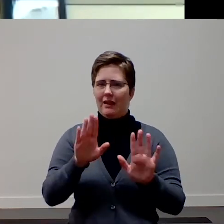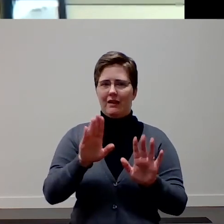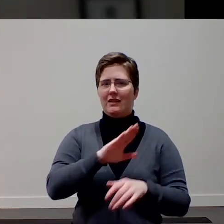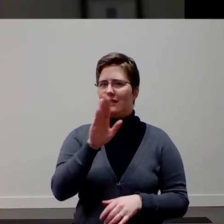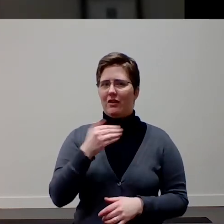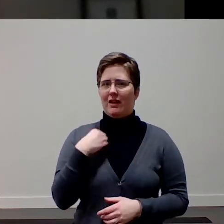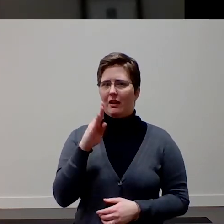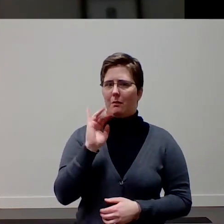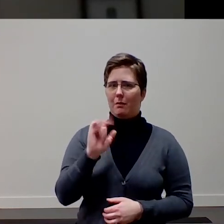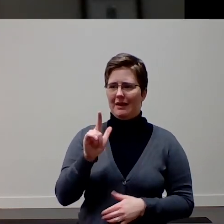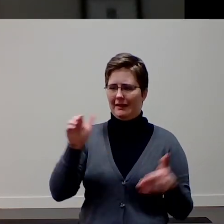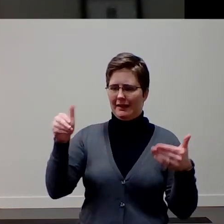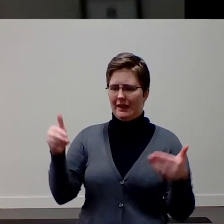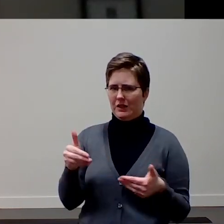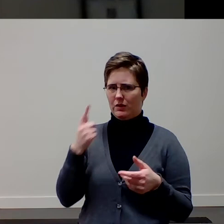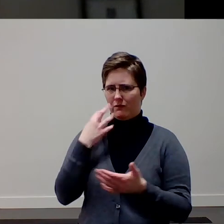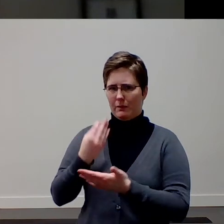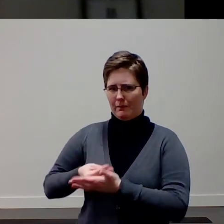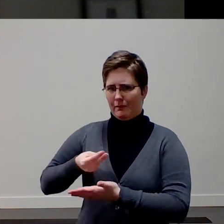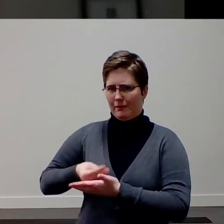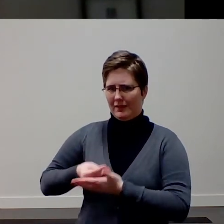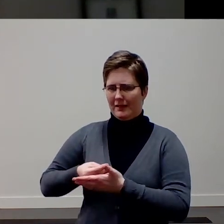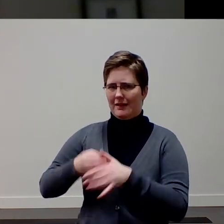We need to know that she's there for sure.